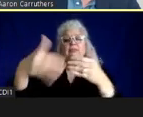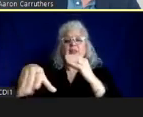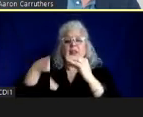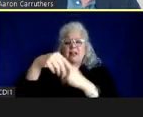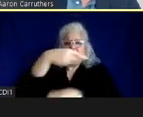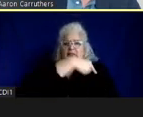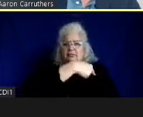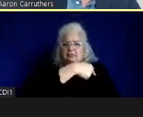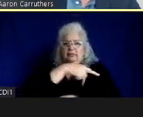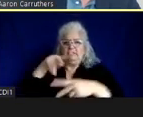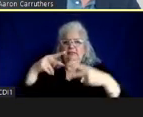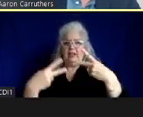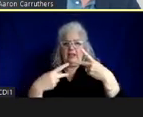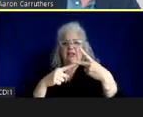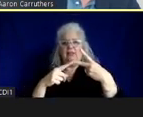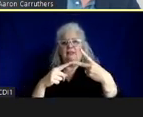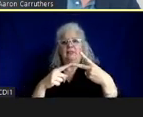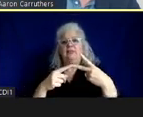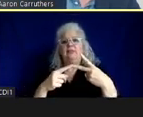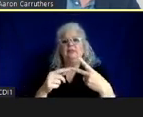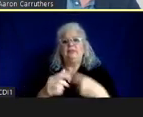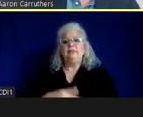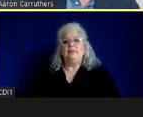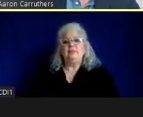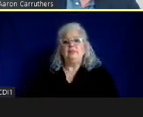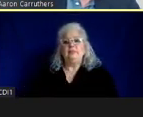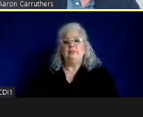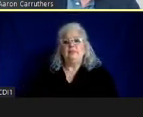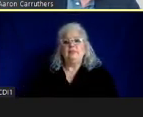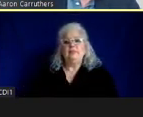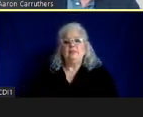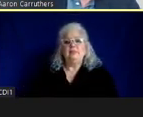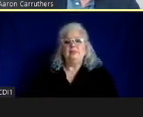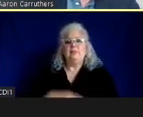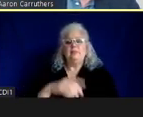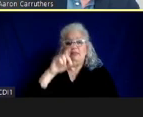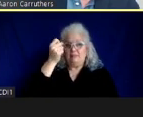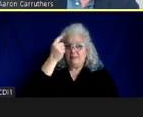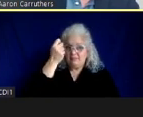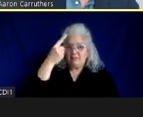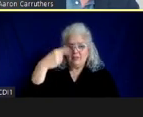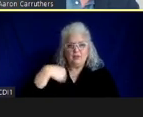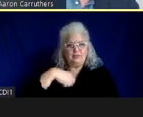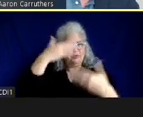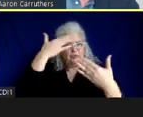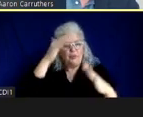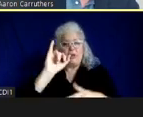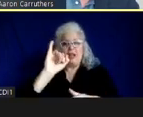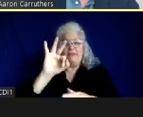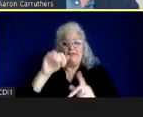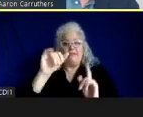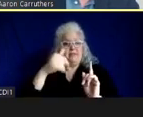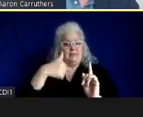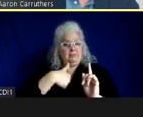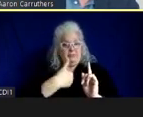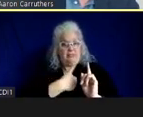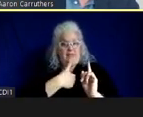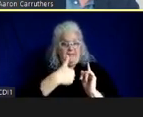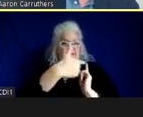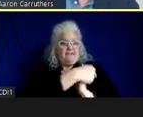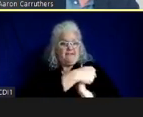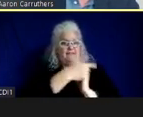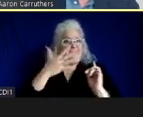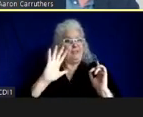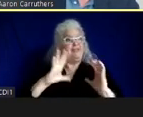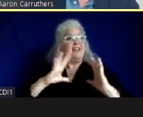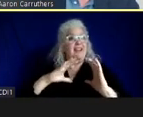transmission. So we don't, it may not, it's just not known. So we don't know whether or not people are vaccinated can